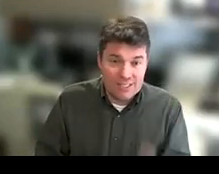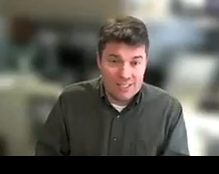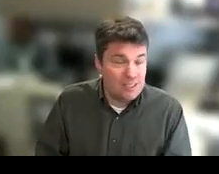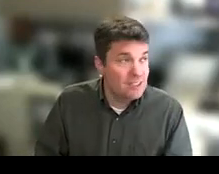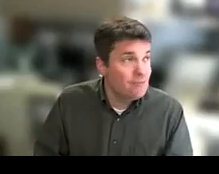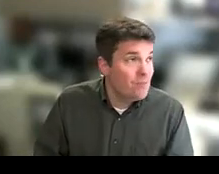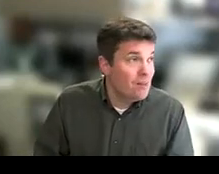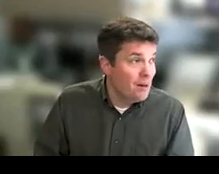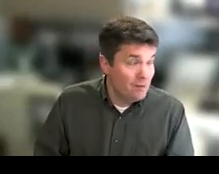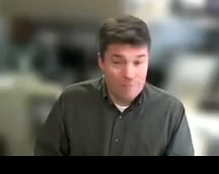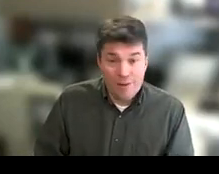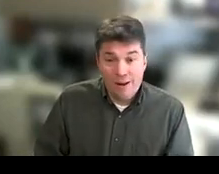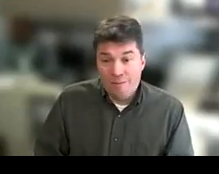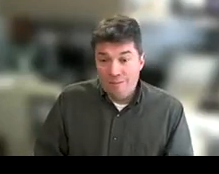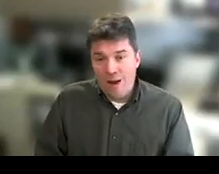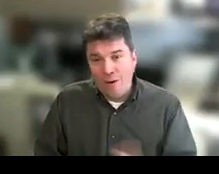unless I have assistance.